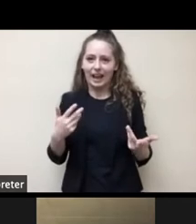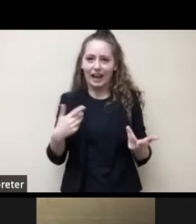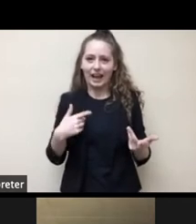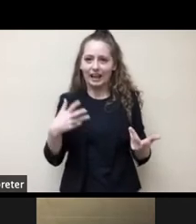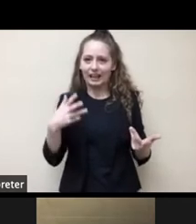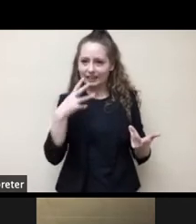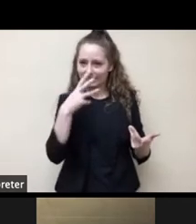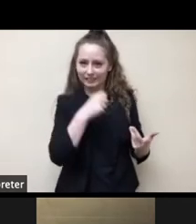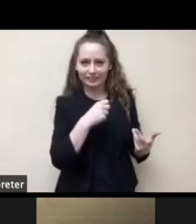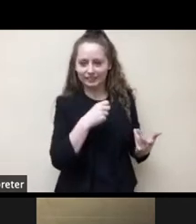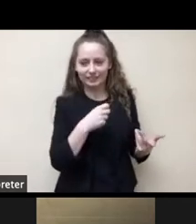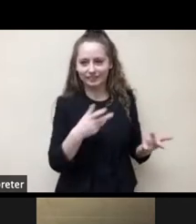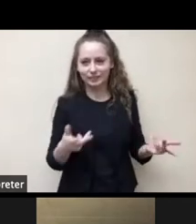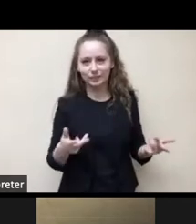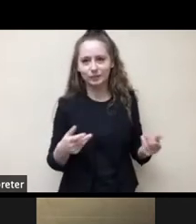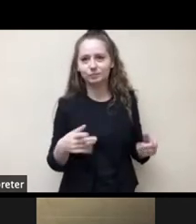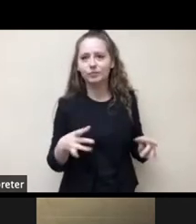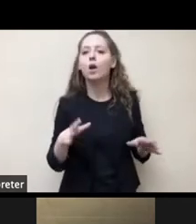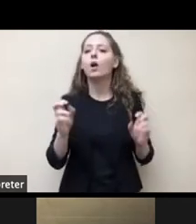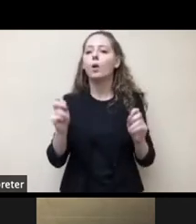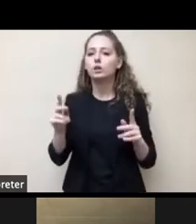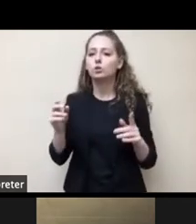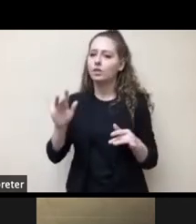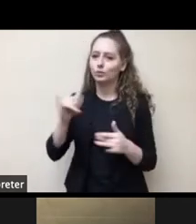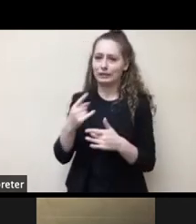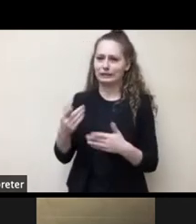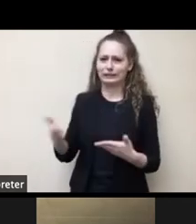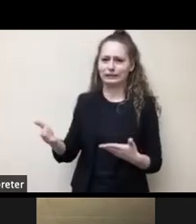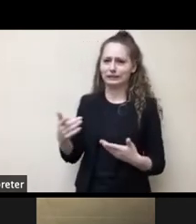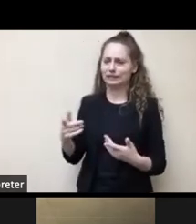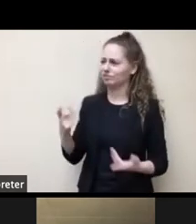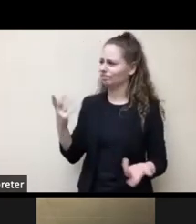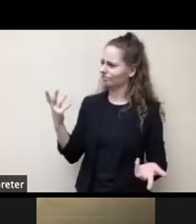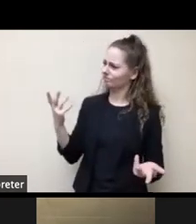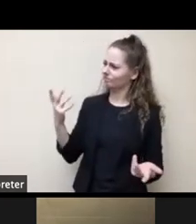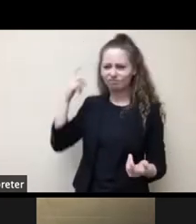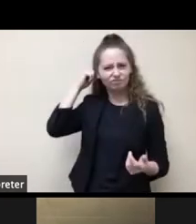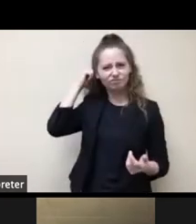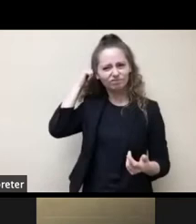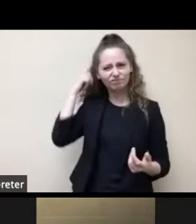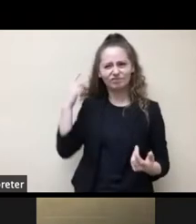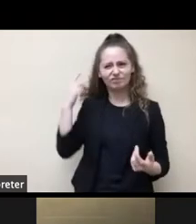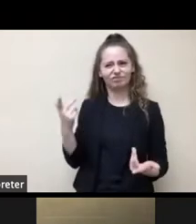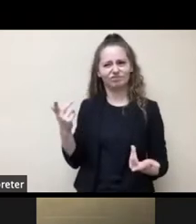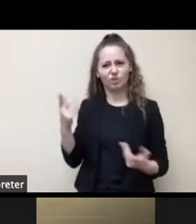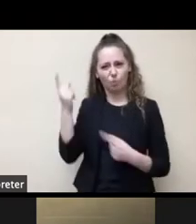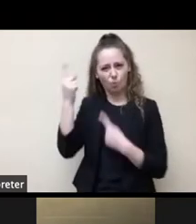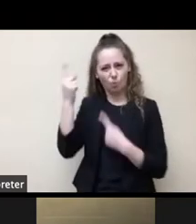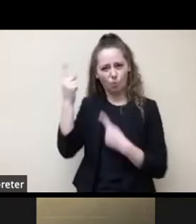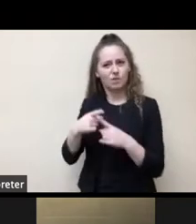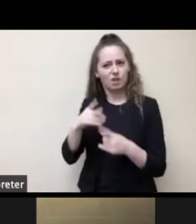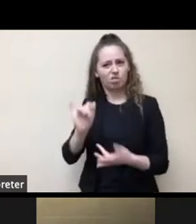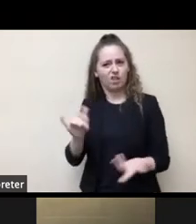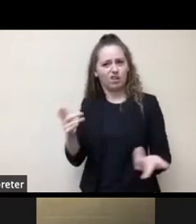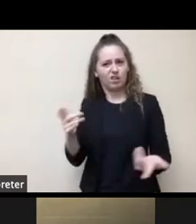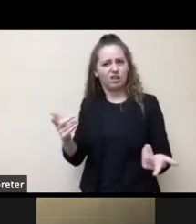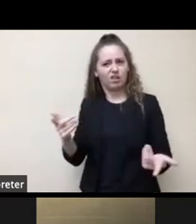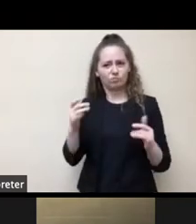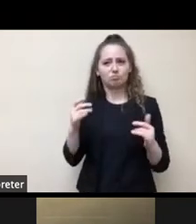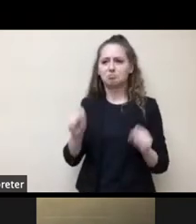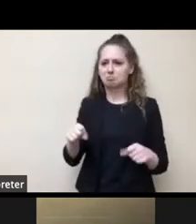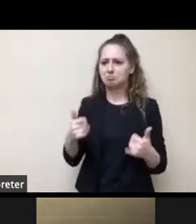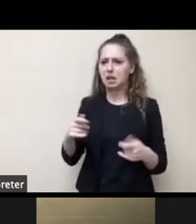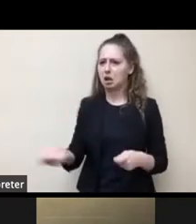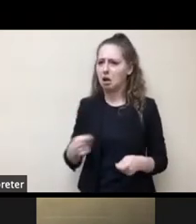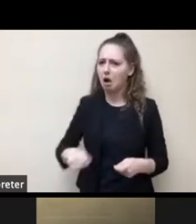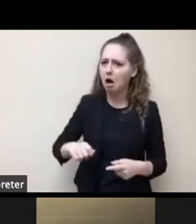thanks, Kev. So that's one of those you have to scratch your head at. I agree. It's legal to play golf, but you can't play tennis. So we're not